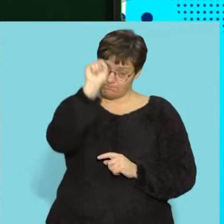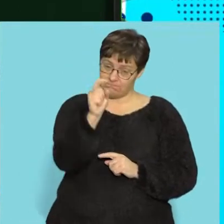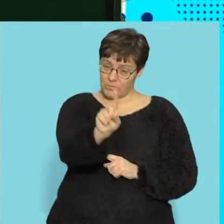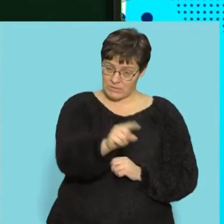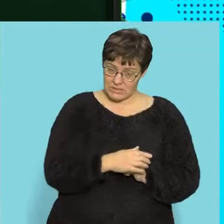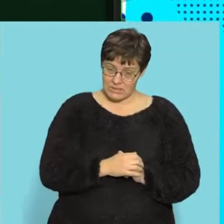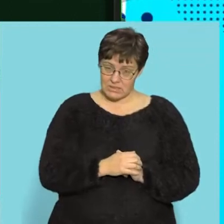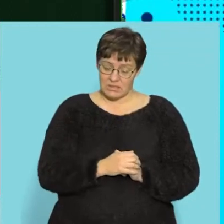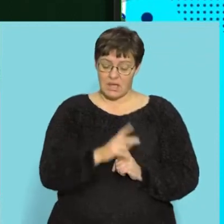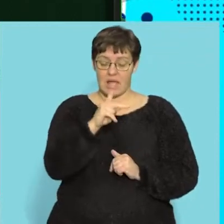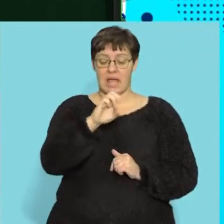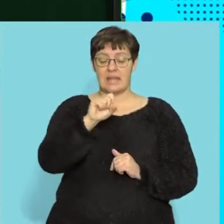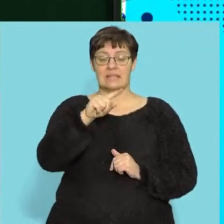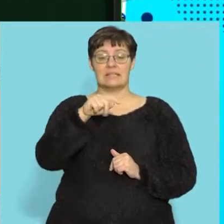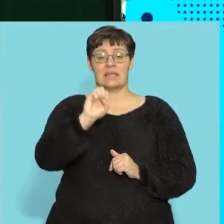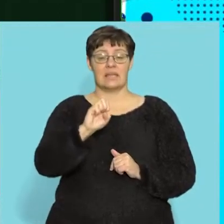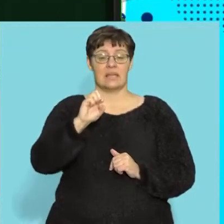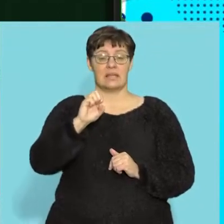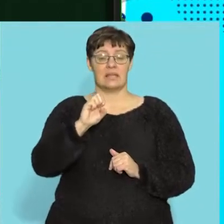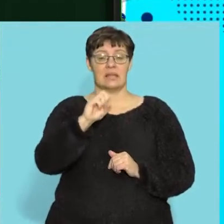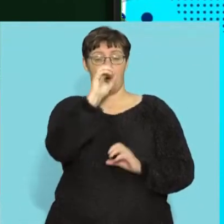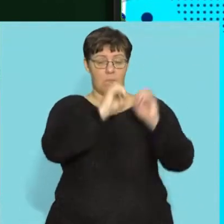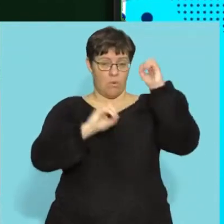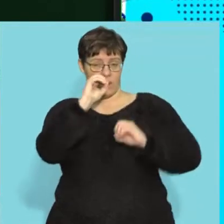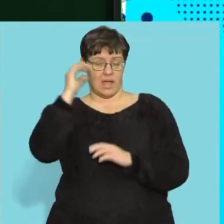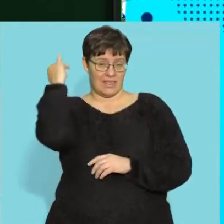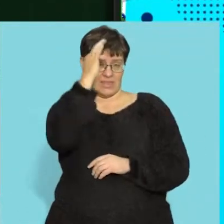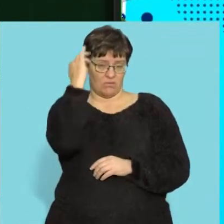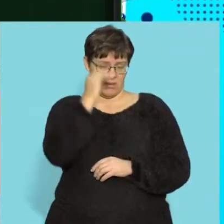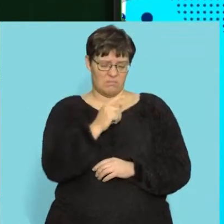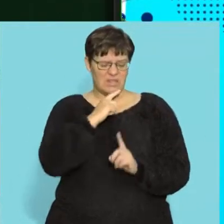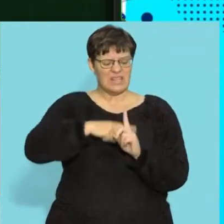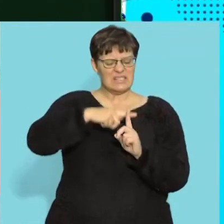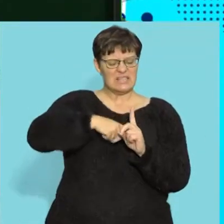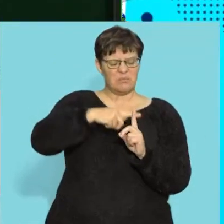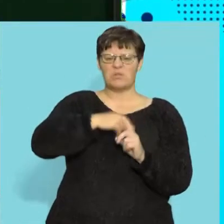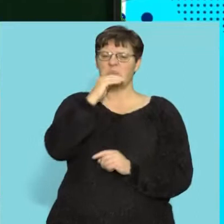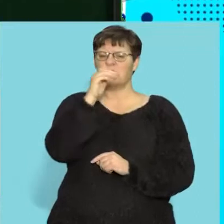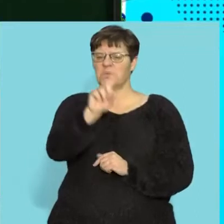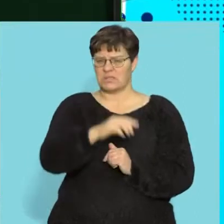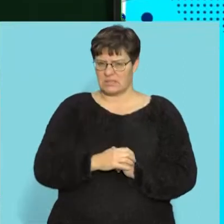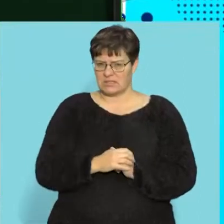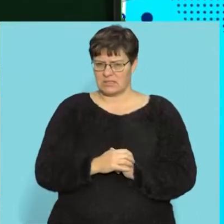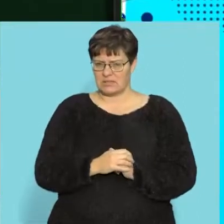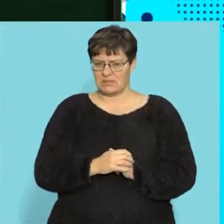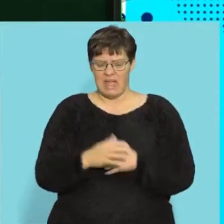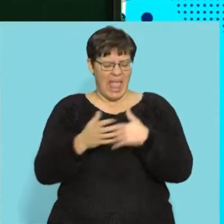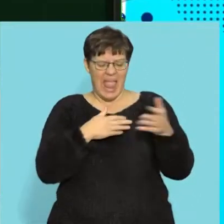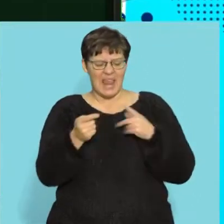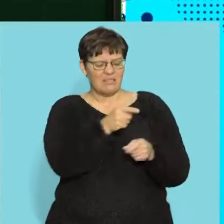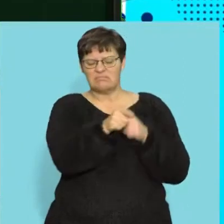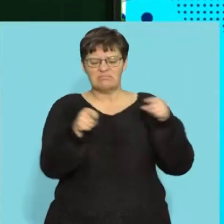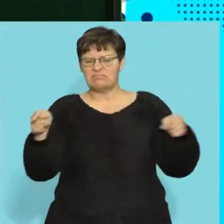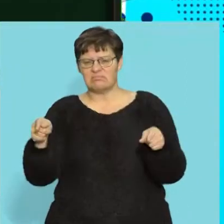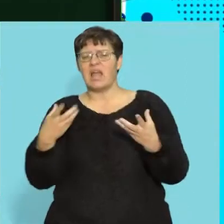molecular theory, that what exactly is temperature, right? Every form of matter has got some form of kinetic energy as we know it.